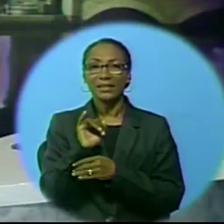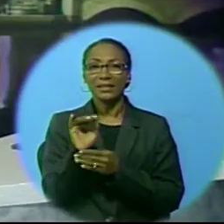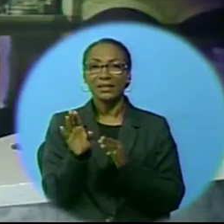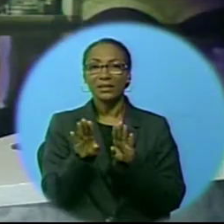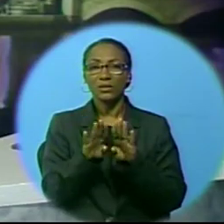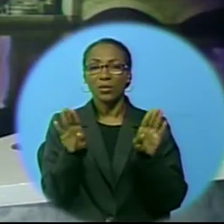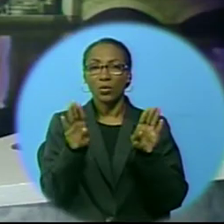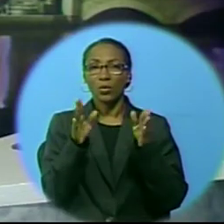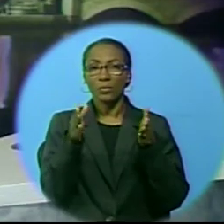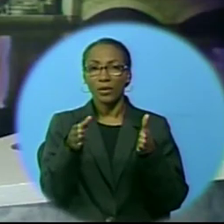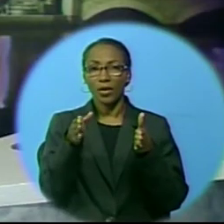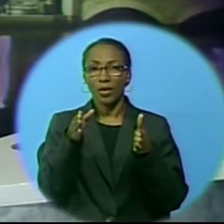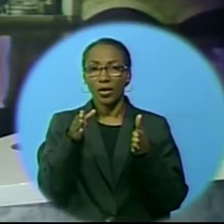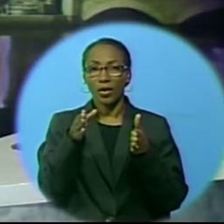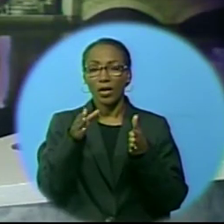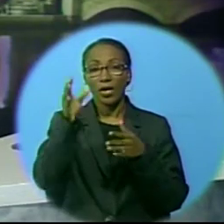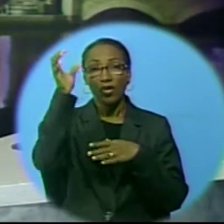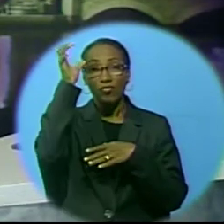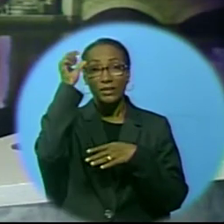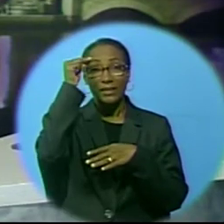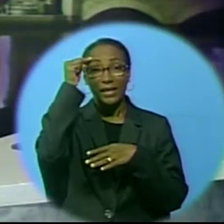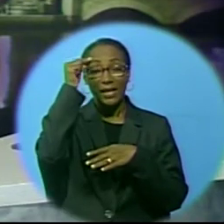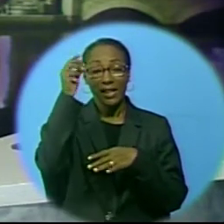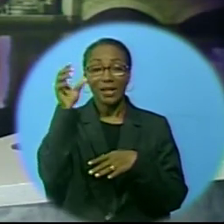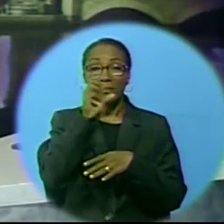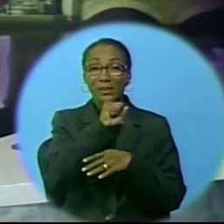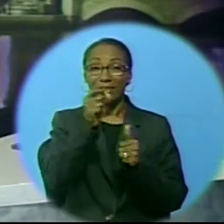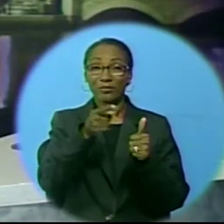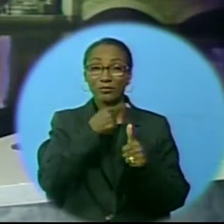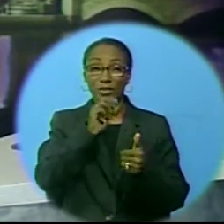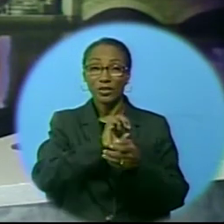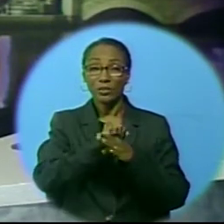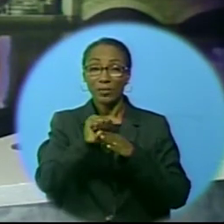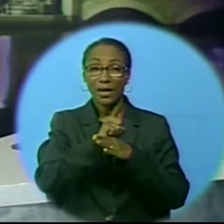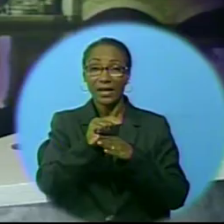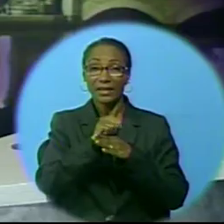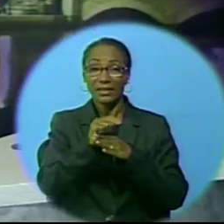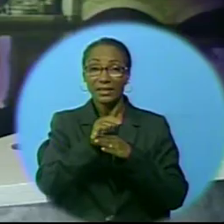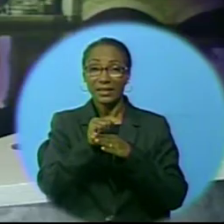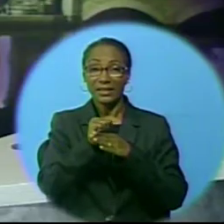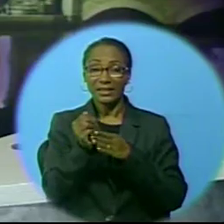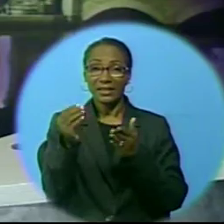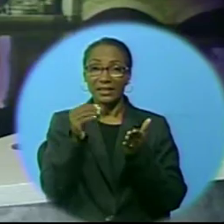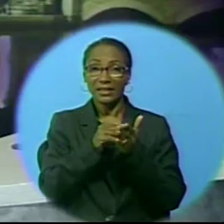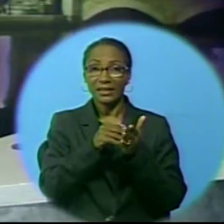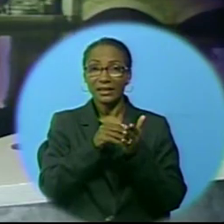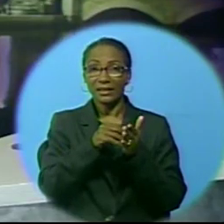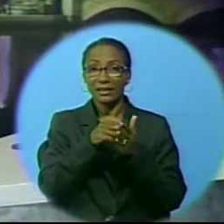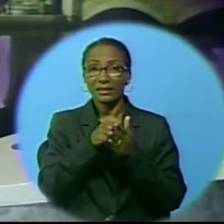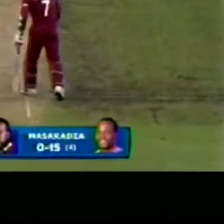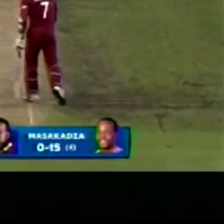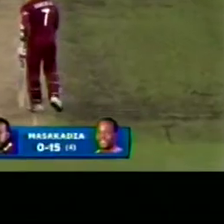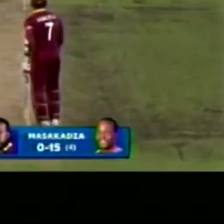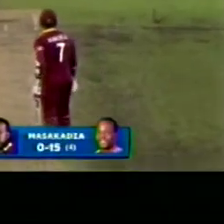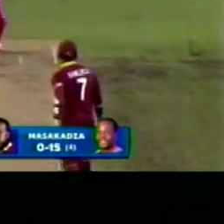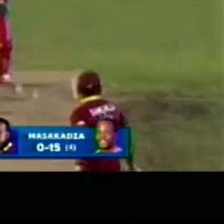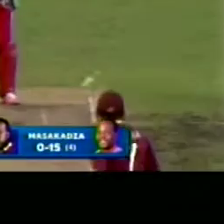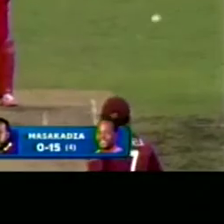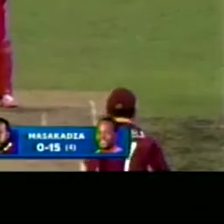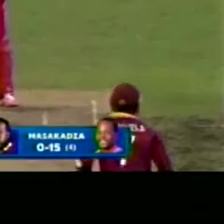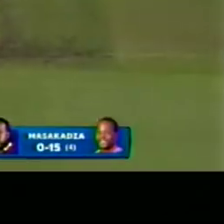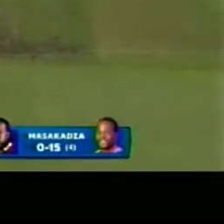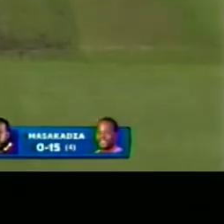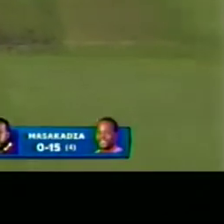first practice session yesterday in New Zealand ahead of the Windies quarterfinal match against the hosts in Wellington. He was at the hospital